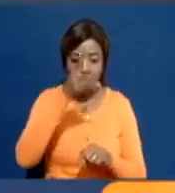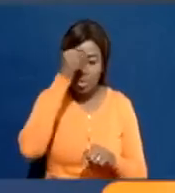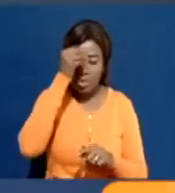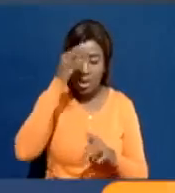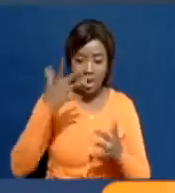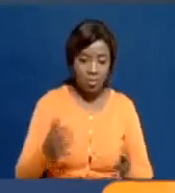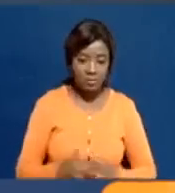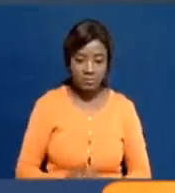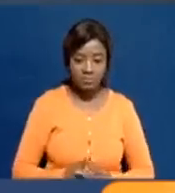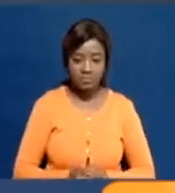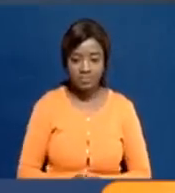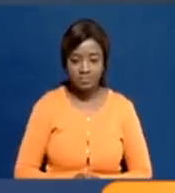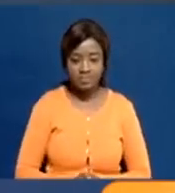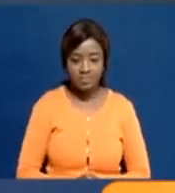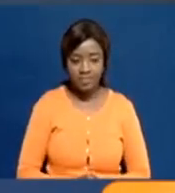journey?